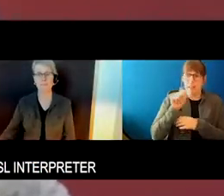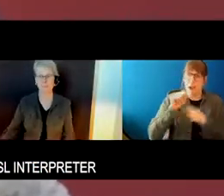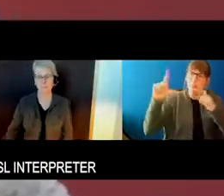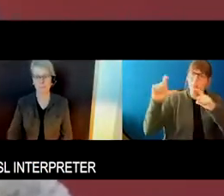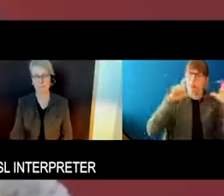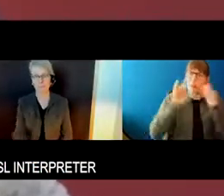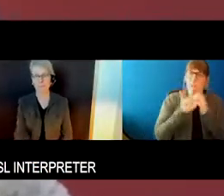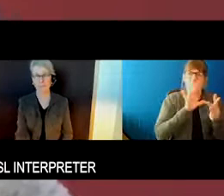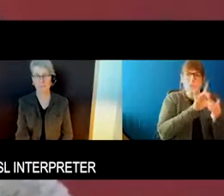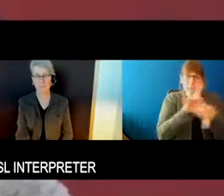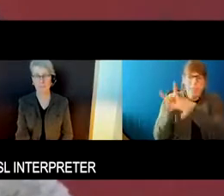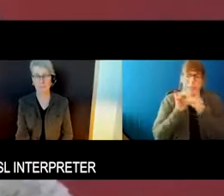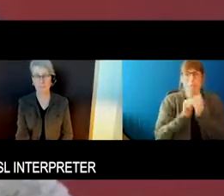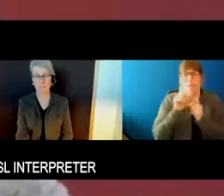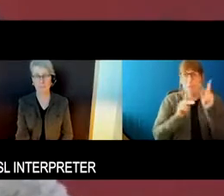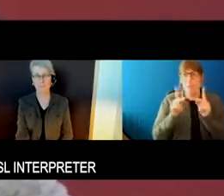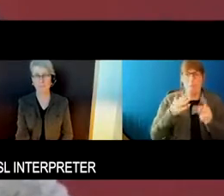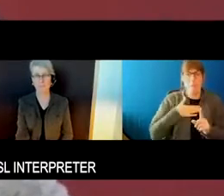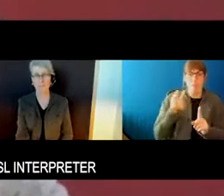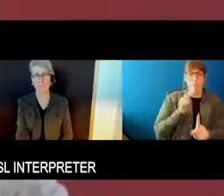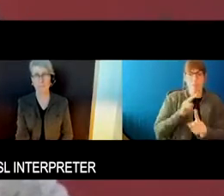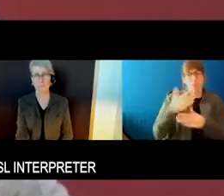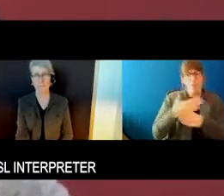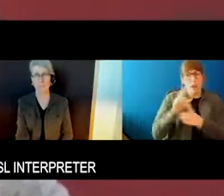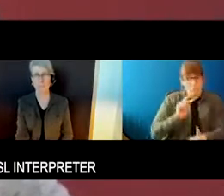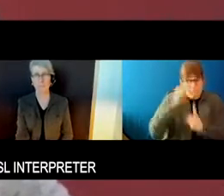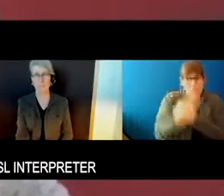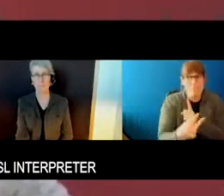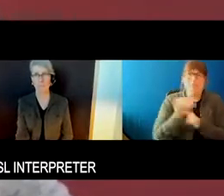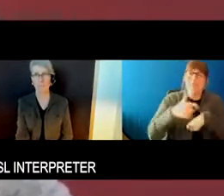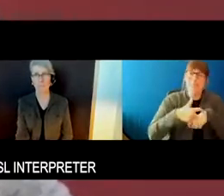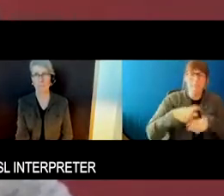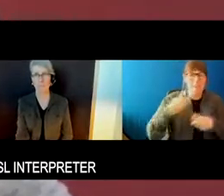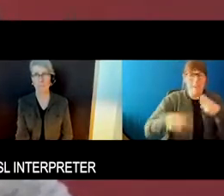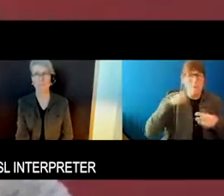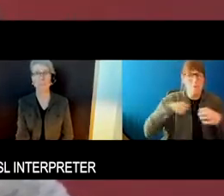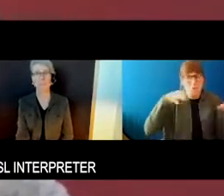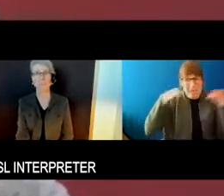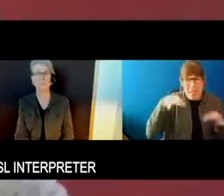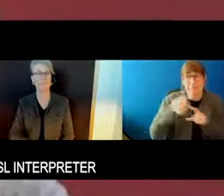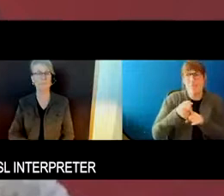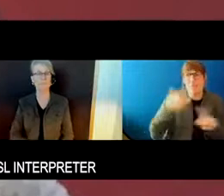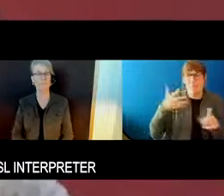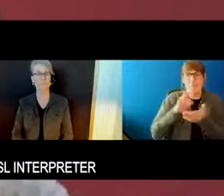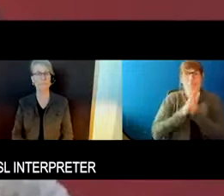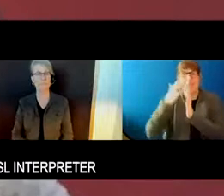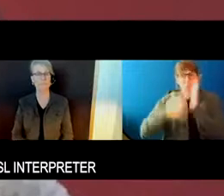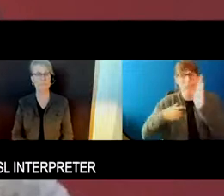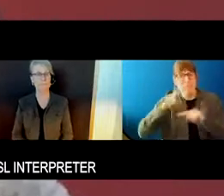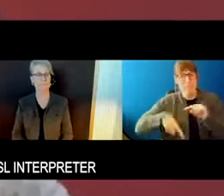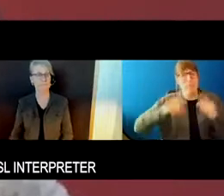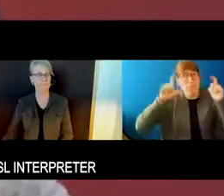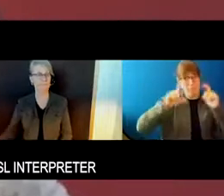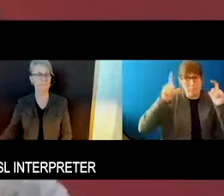how I could use that medium to connect with people and to share a perspective that was difficult for me at the time to